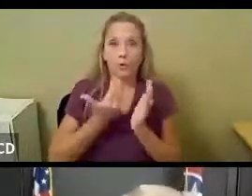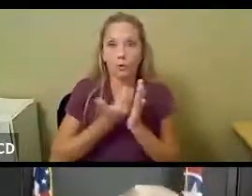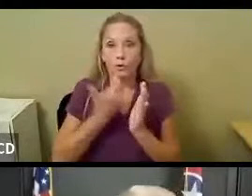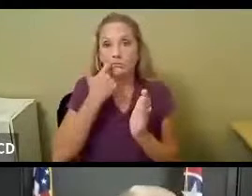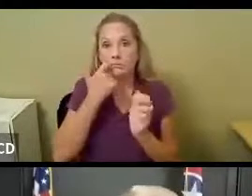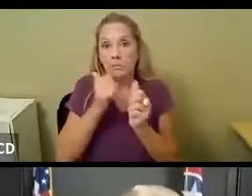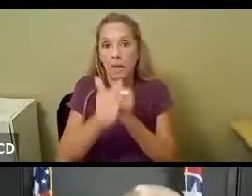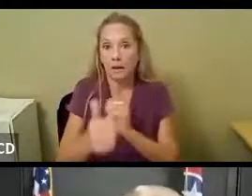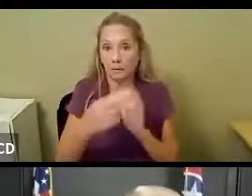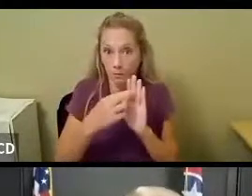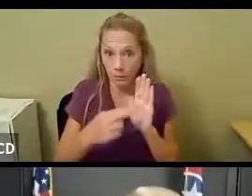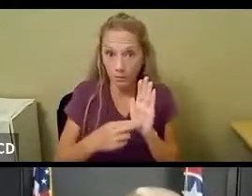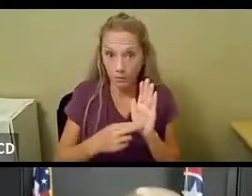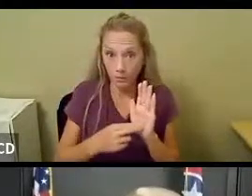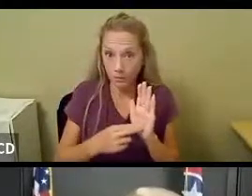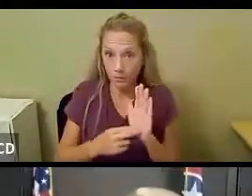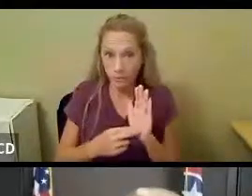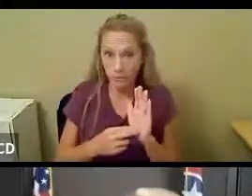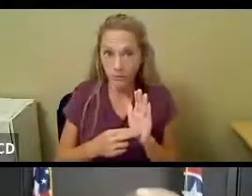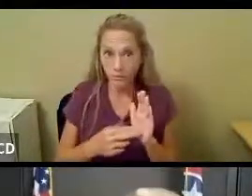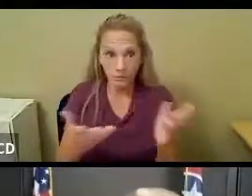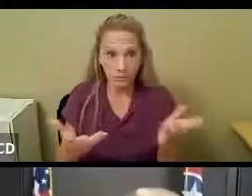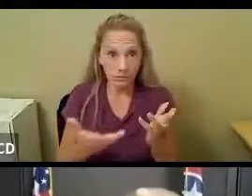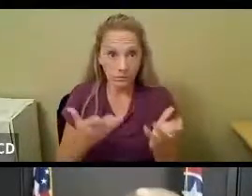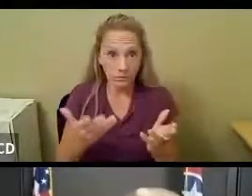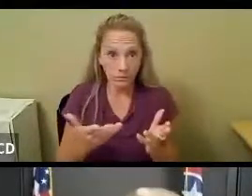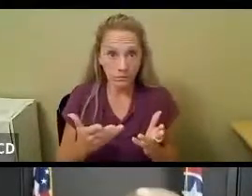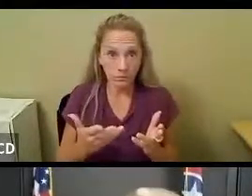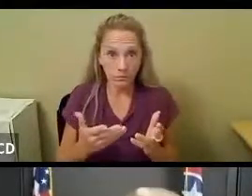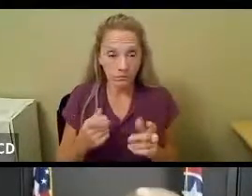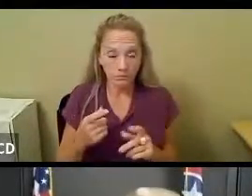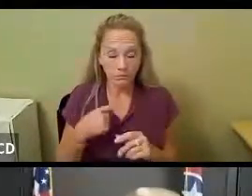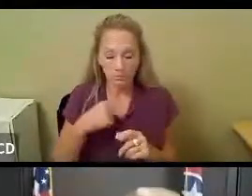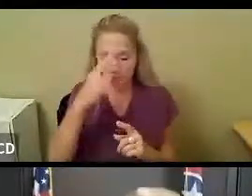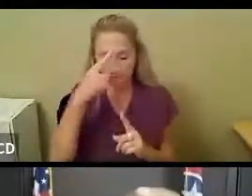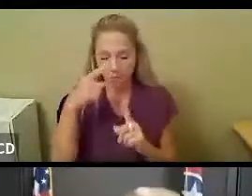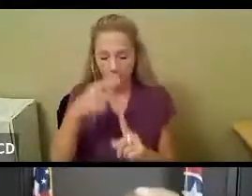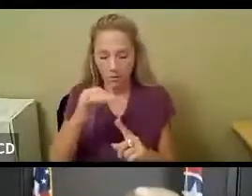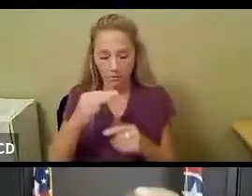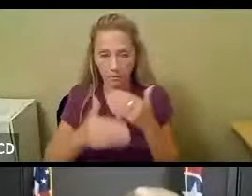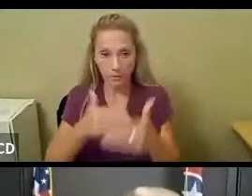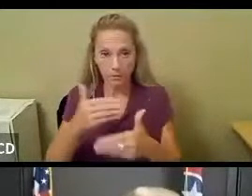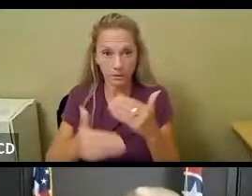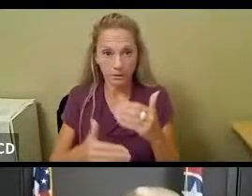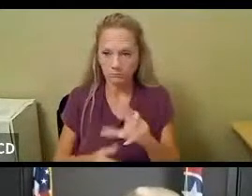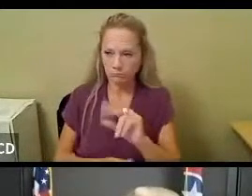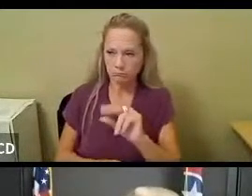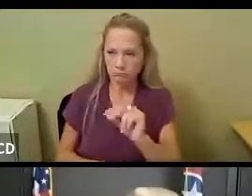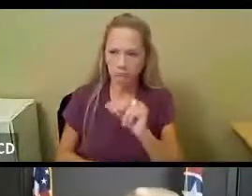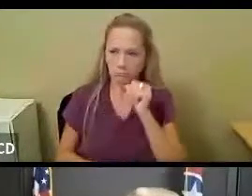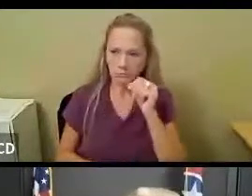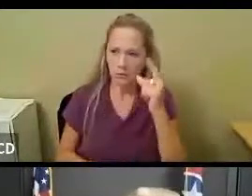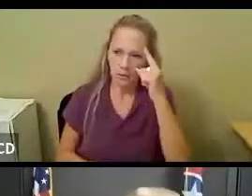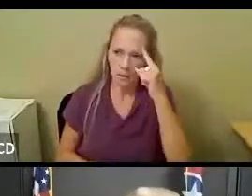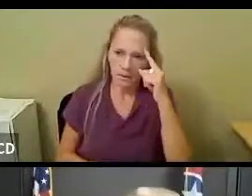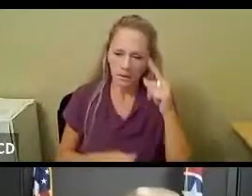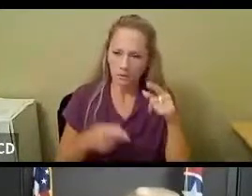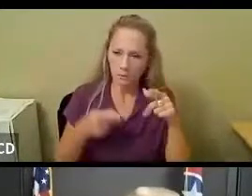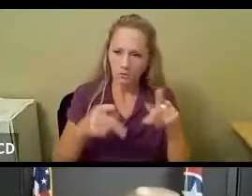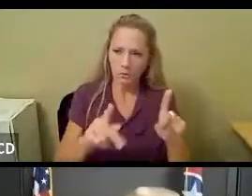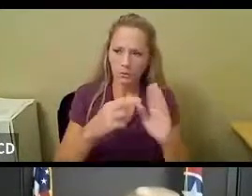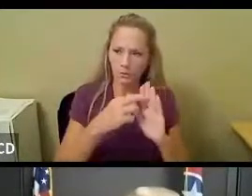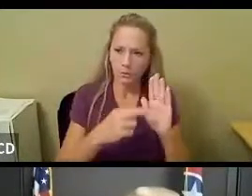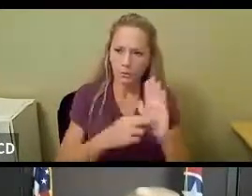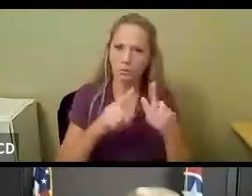passed rules? This is just a point of process that I'm asking. I don't think it's in commission rules, but it is